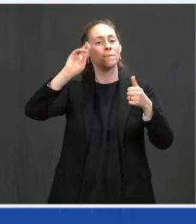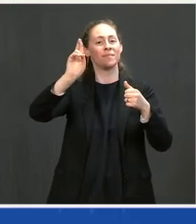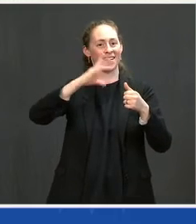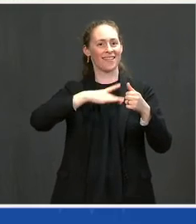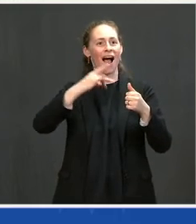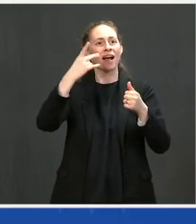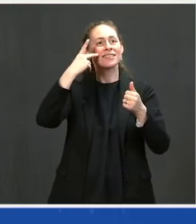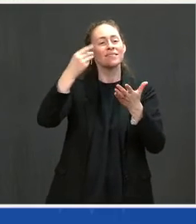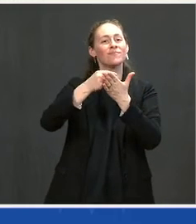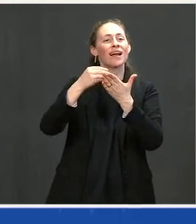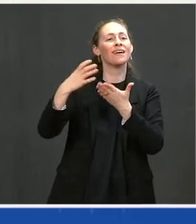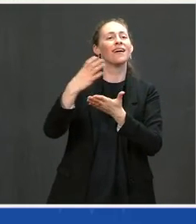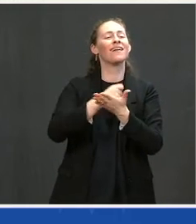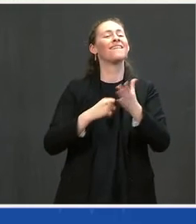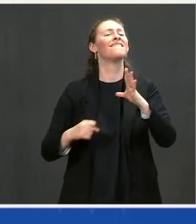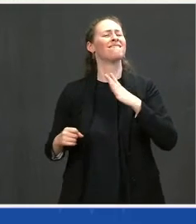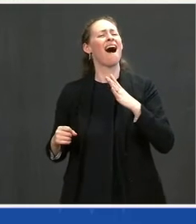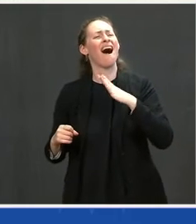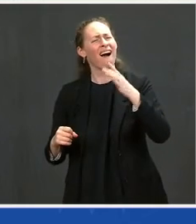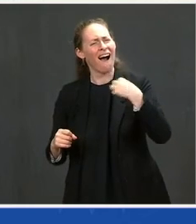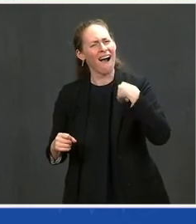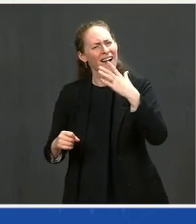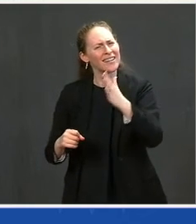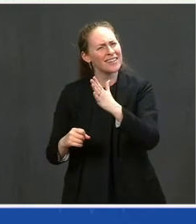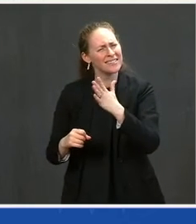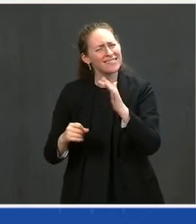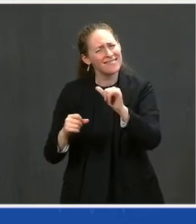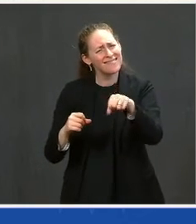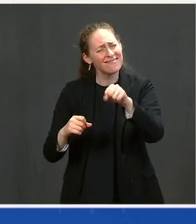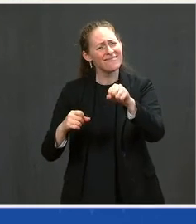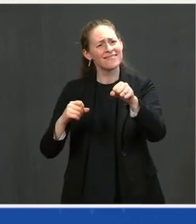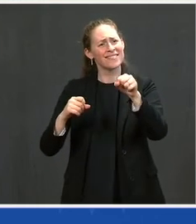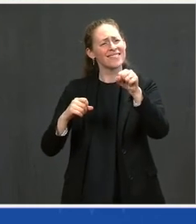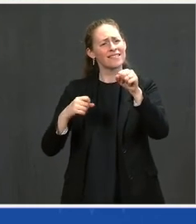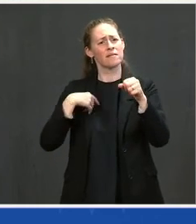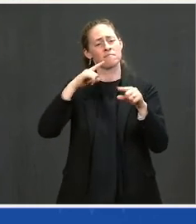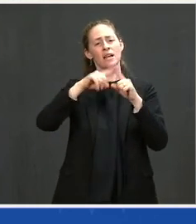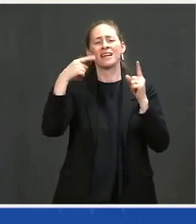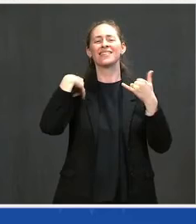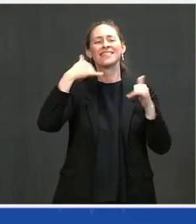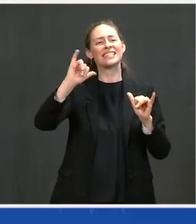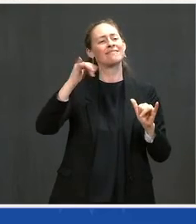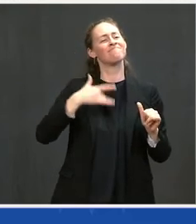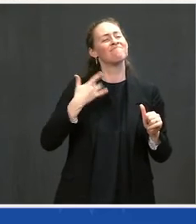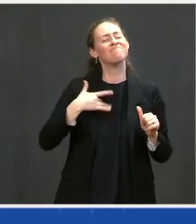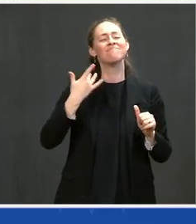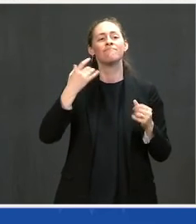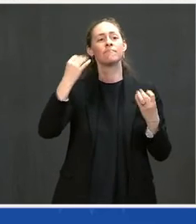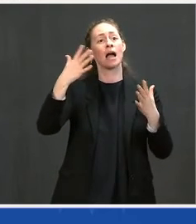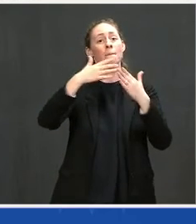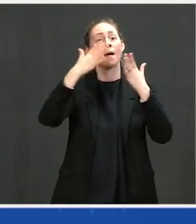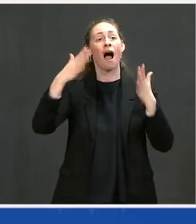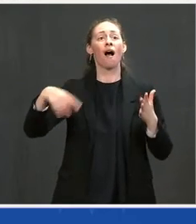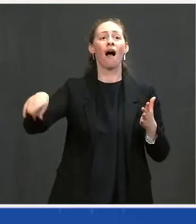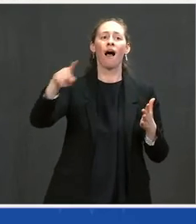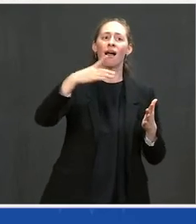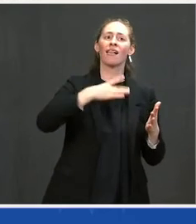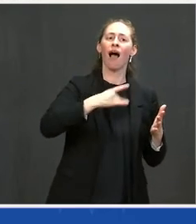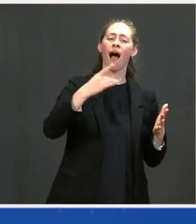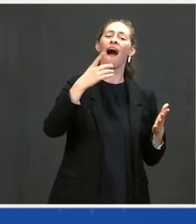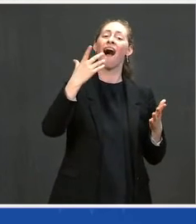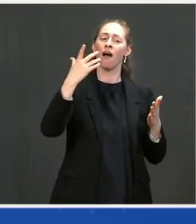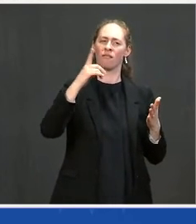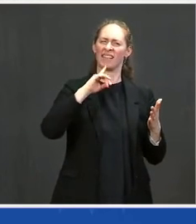I still think the majority of the American people don't like the fact that we are now ranked, 85th in the world